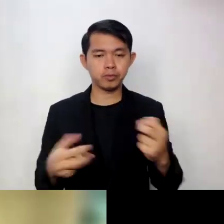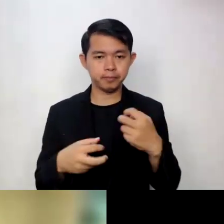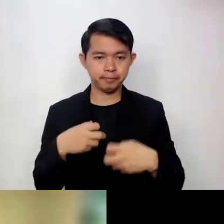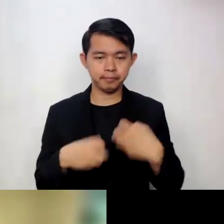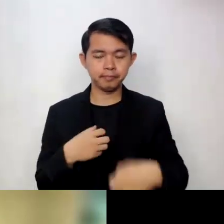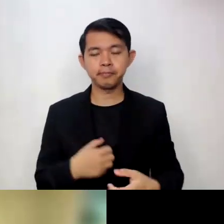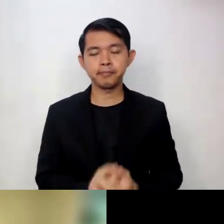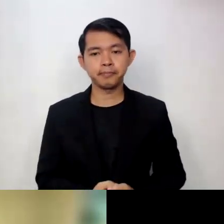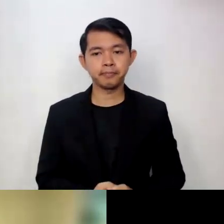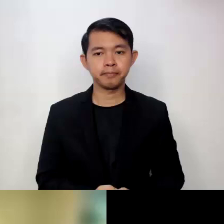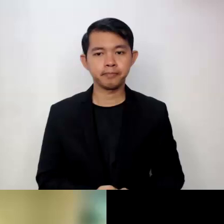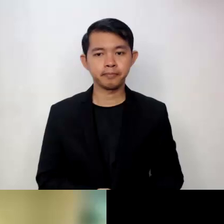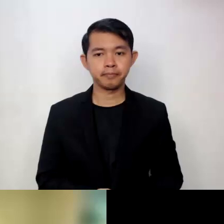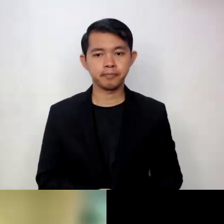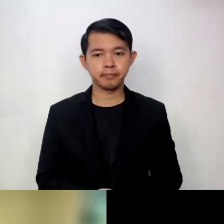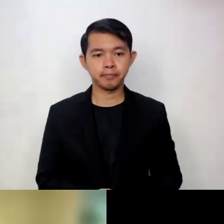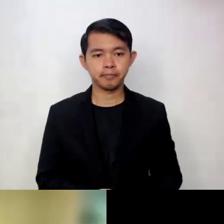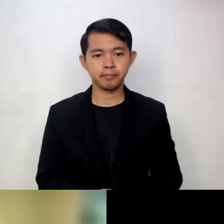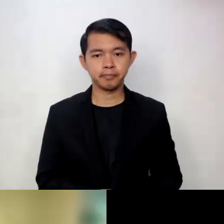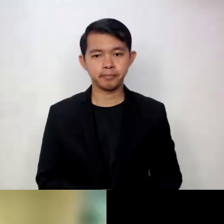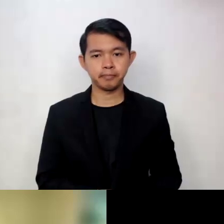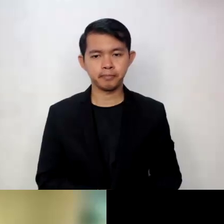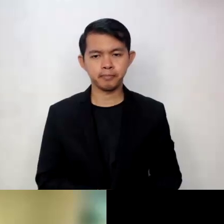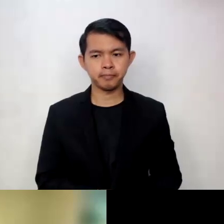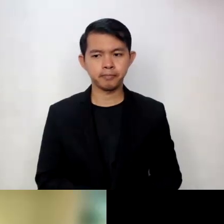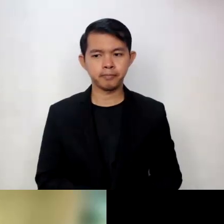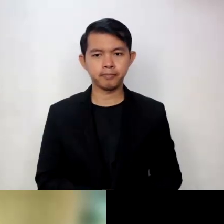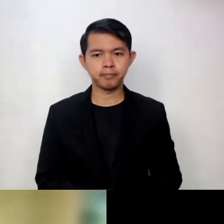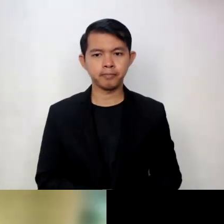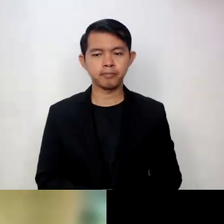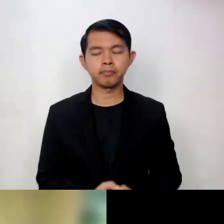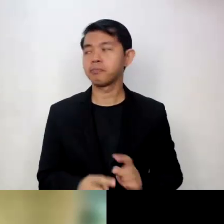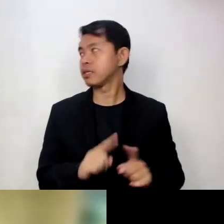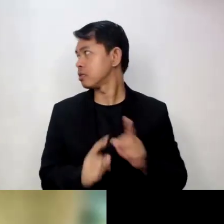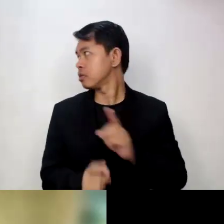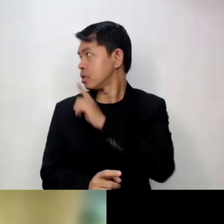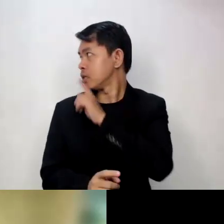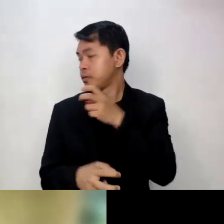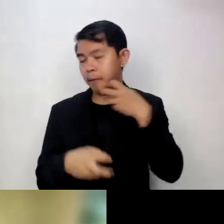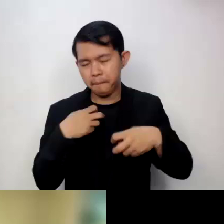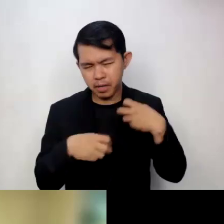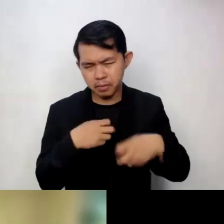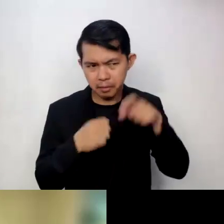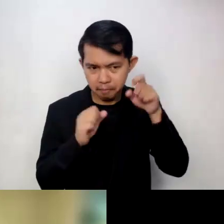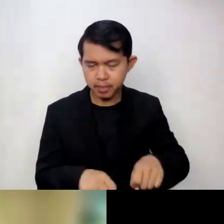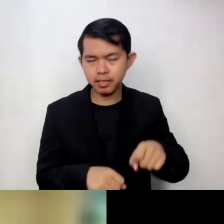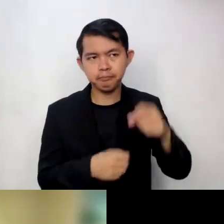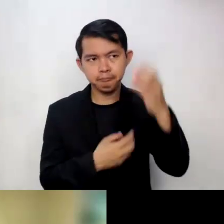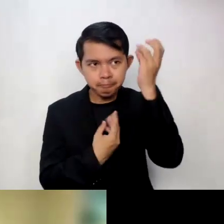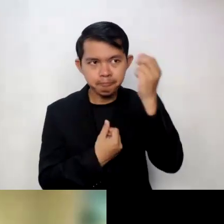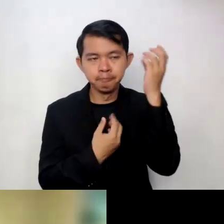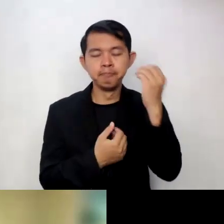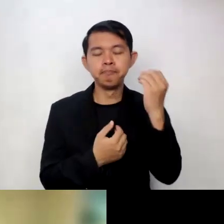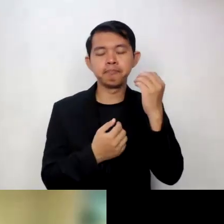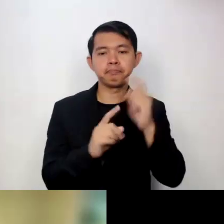na problem that it's important to think about because medyo mahirap din dumating yung point